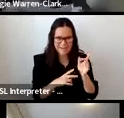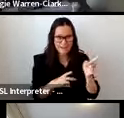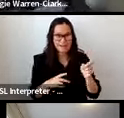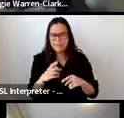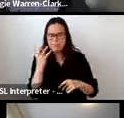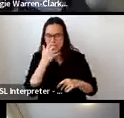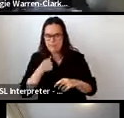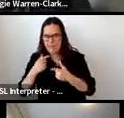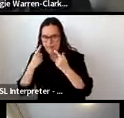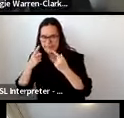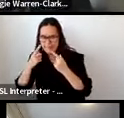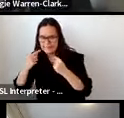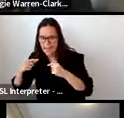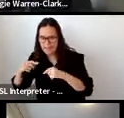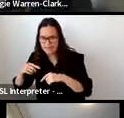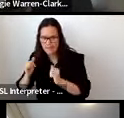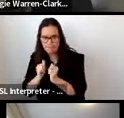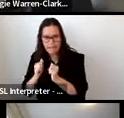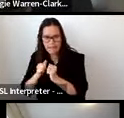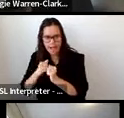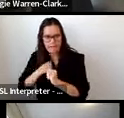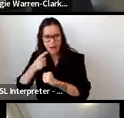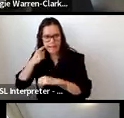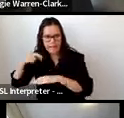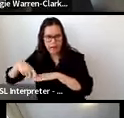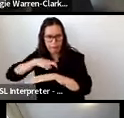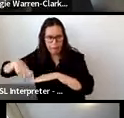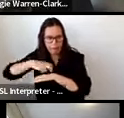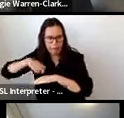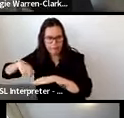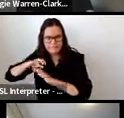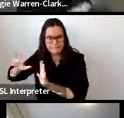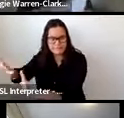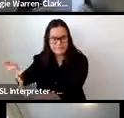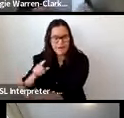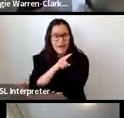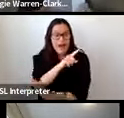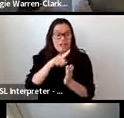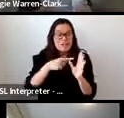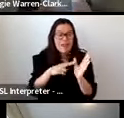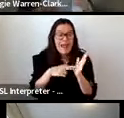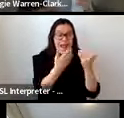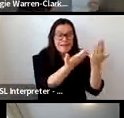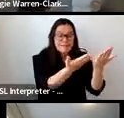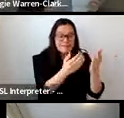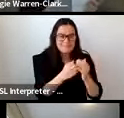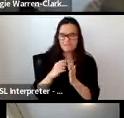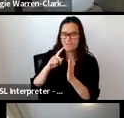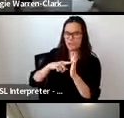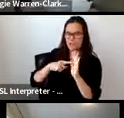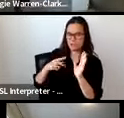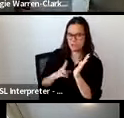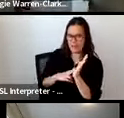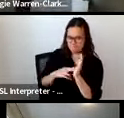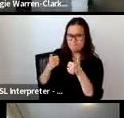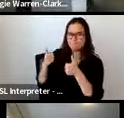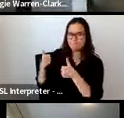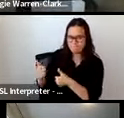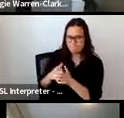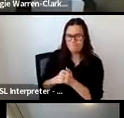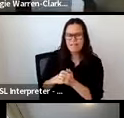She's over my papers, so please go. Thank you. A super quick question. What I was picking up also from